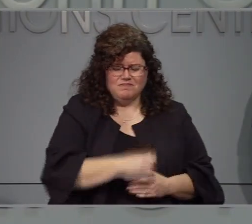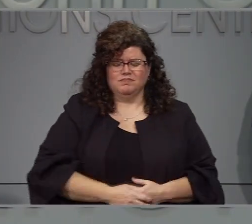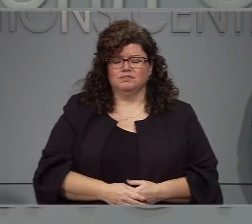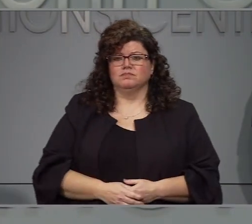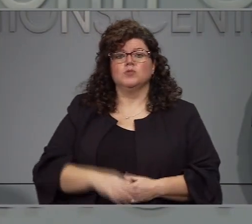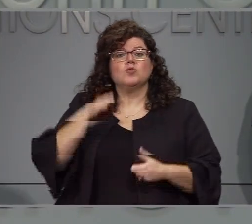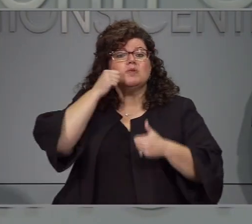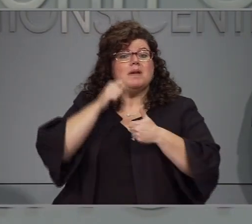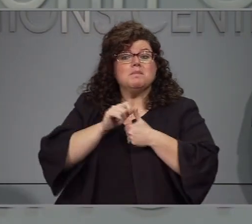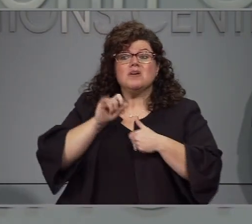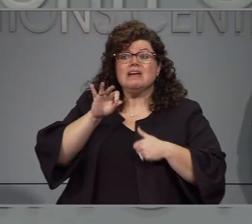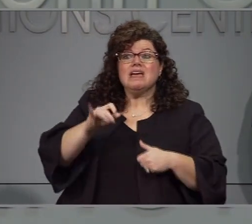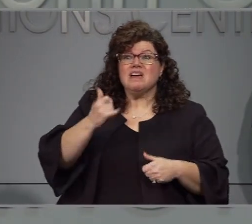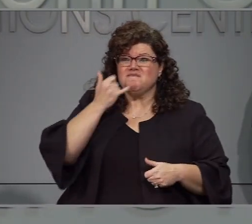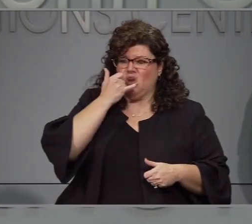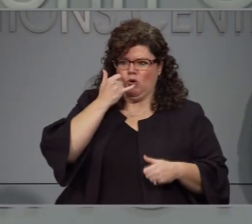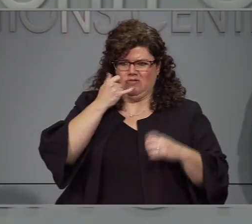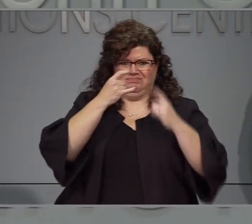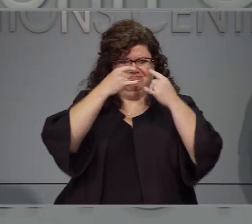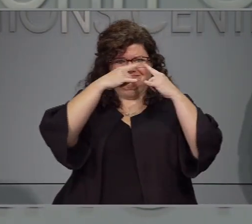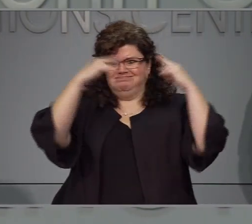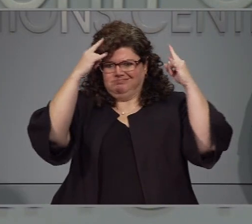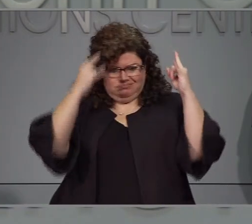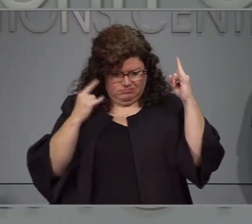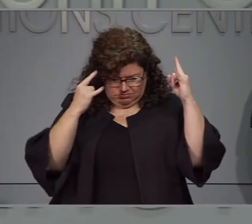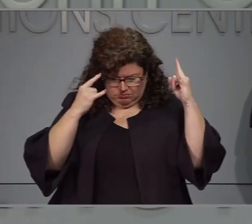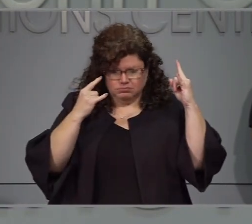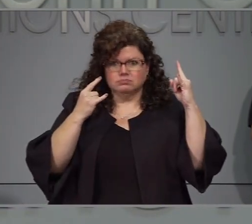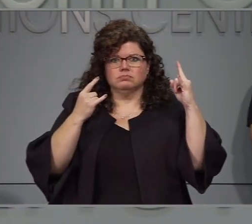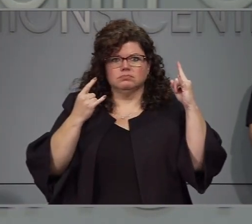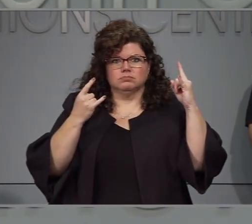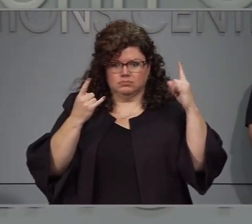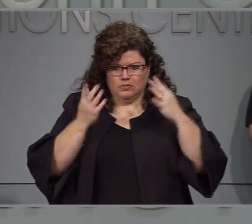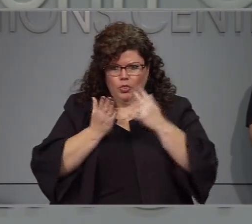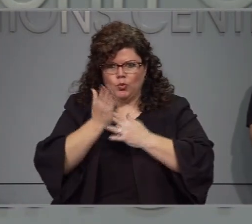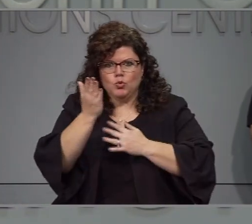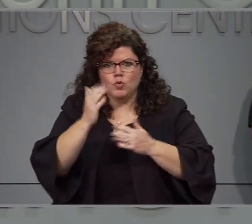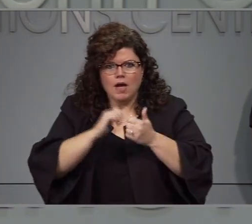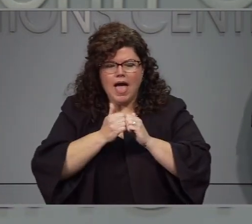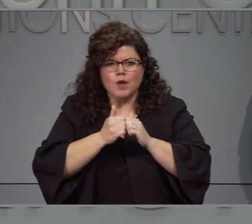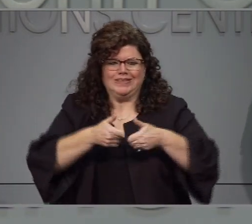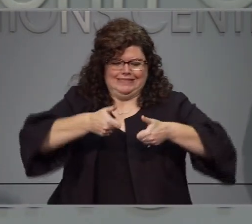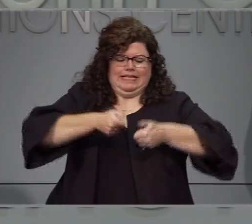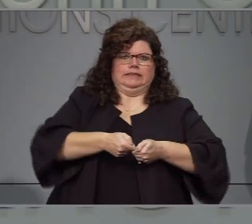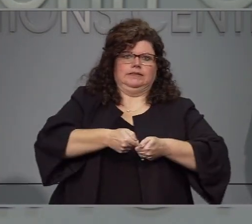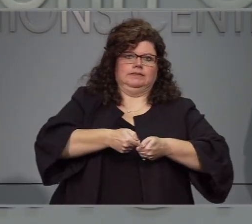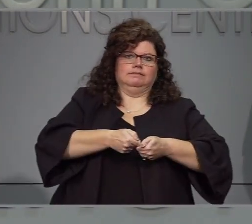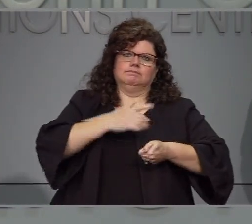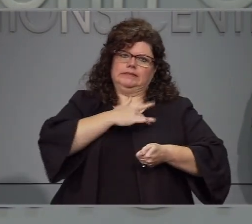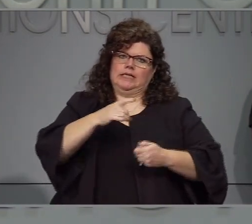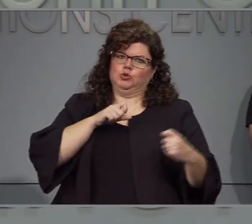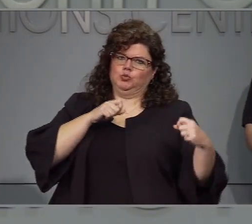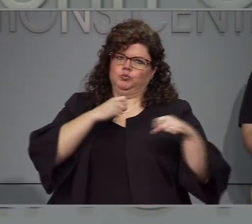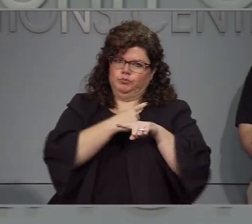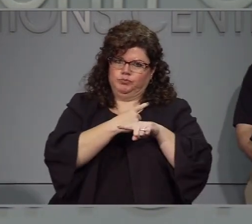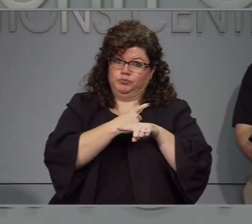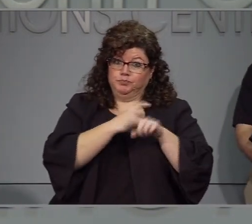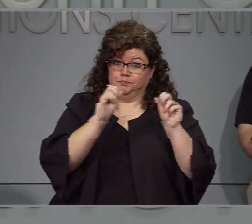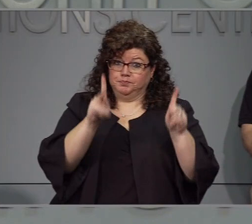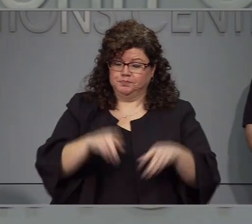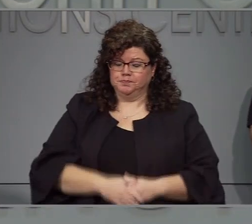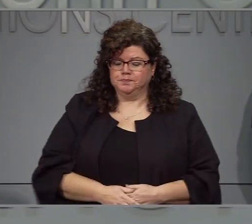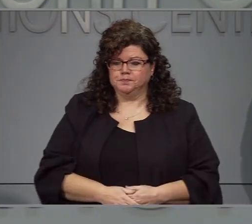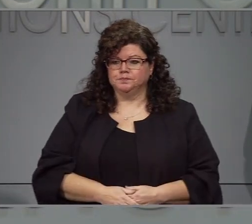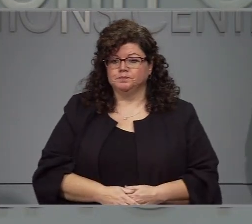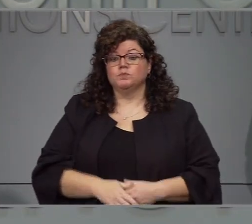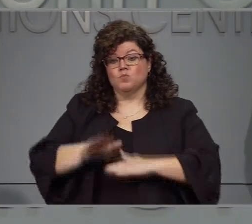remember that a text message will often go through when a phone call will not. As this storm moves in this